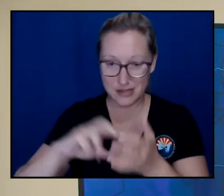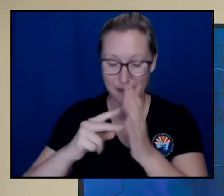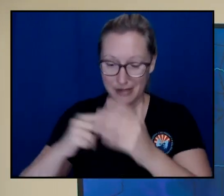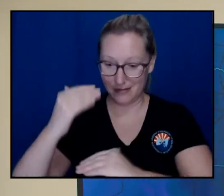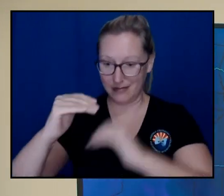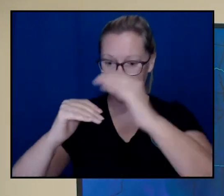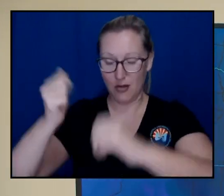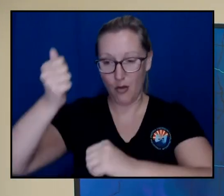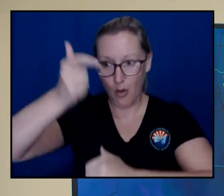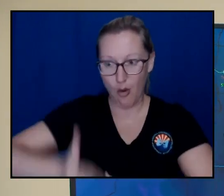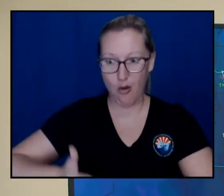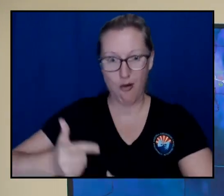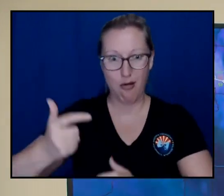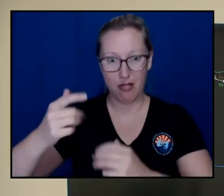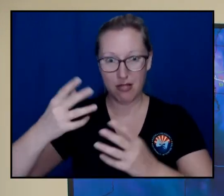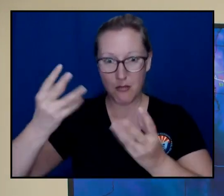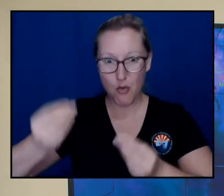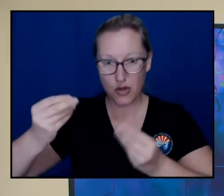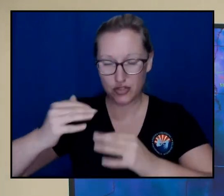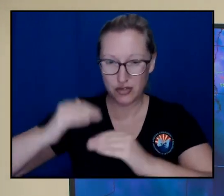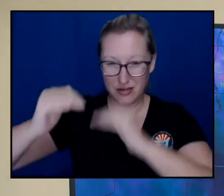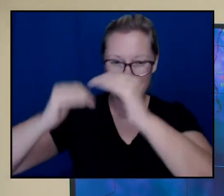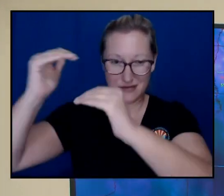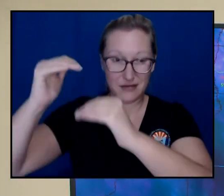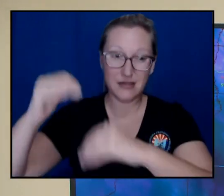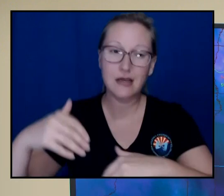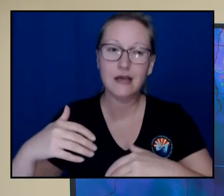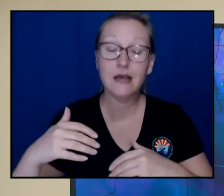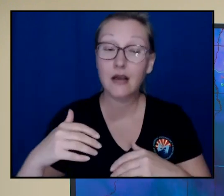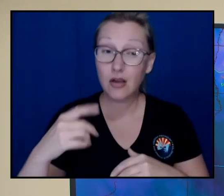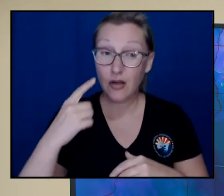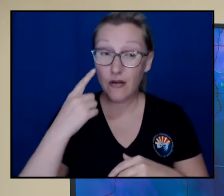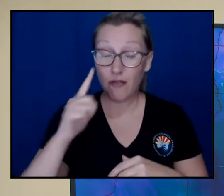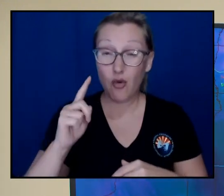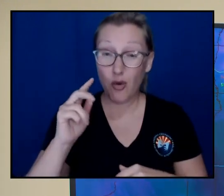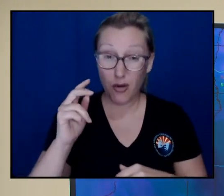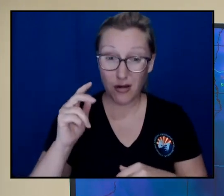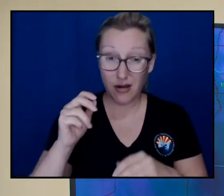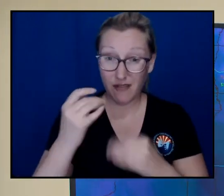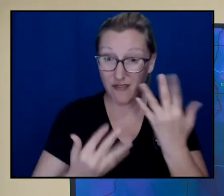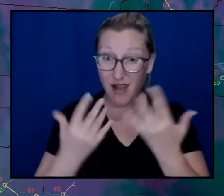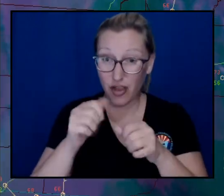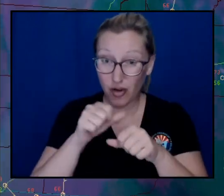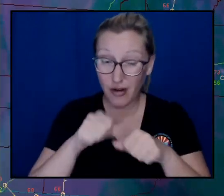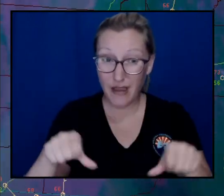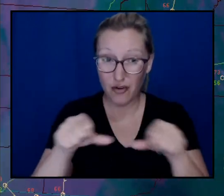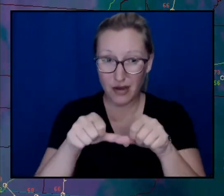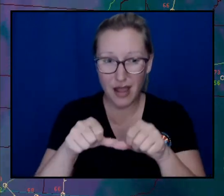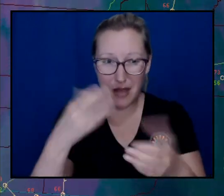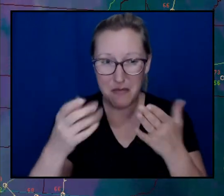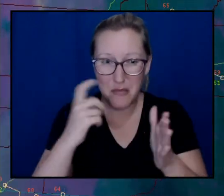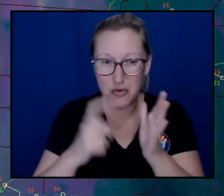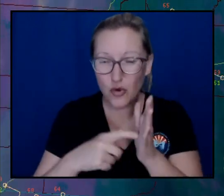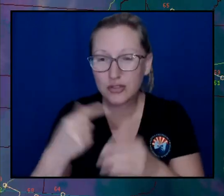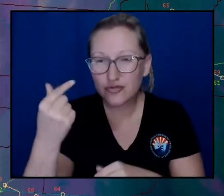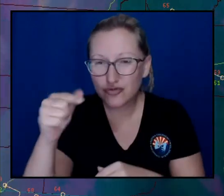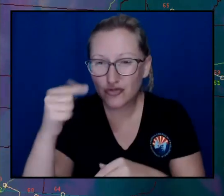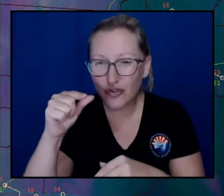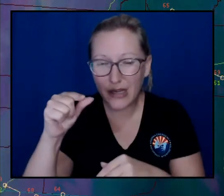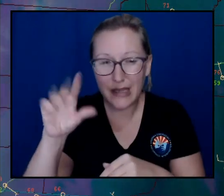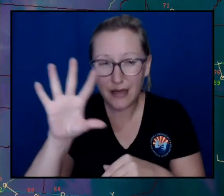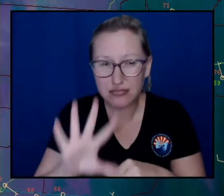neck of the woods here, it might be hard to see, but there's actually a bit of green here that stretches here from